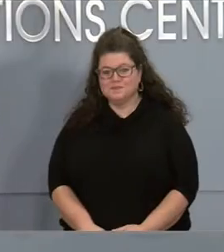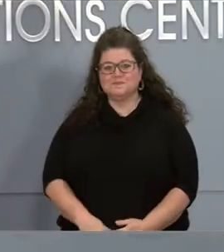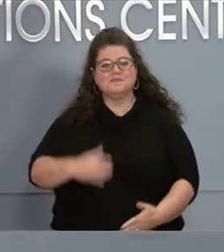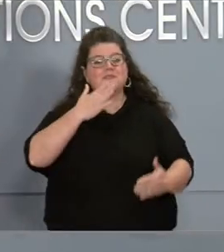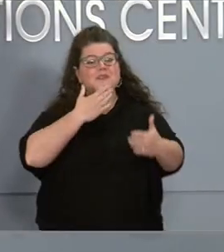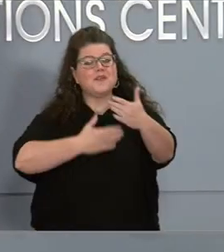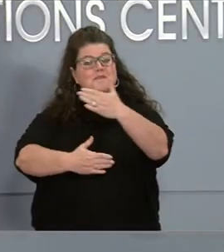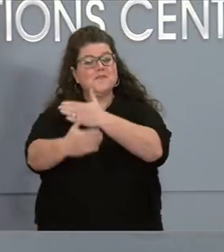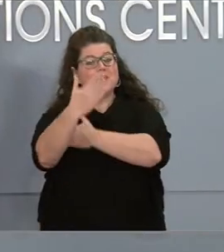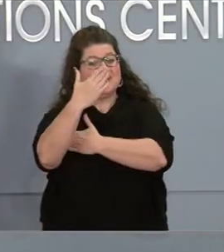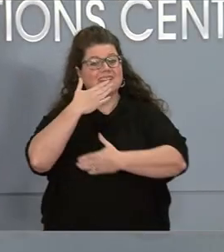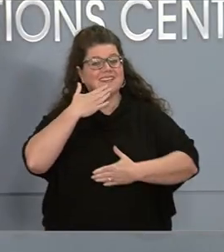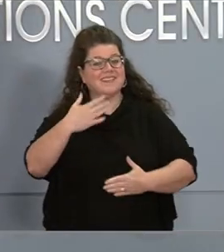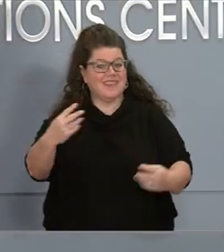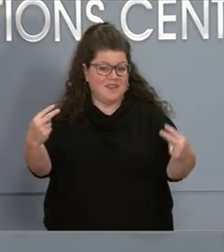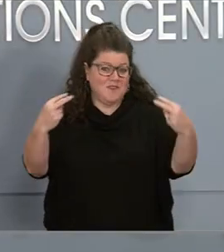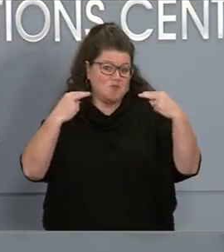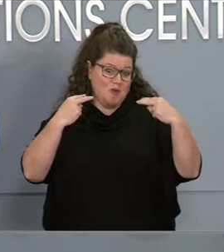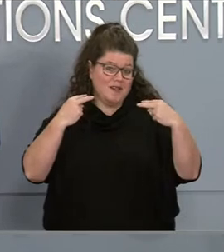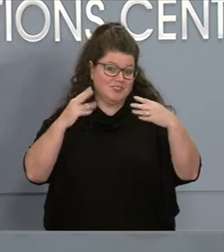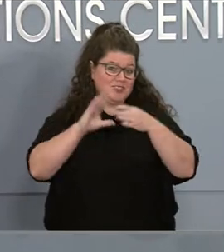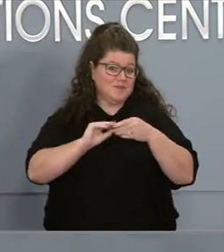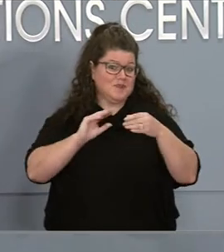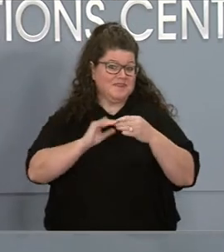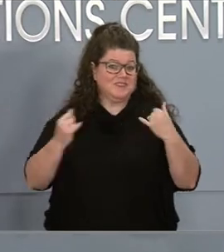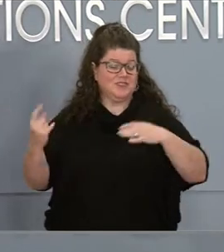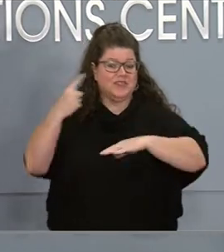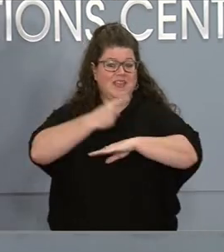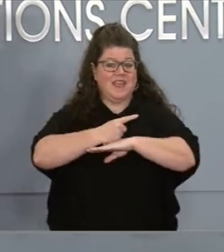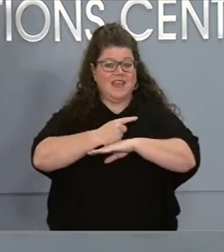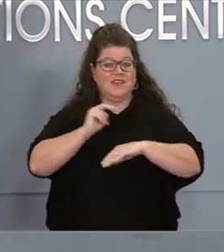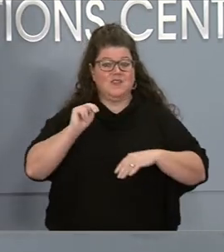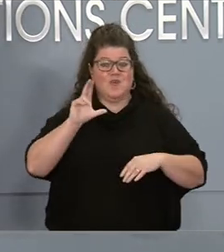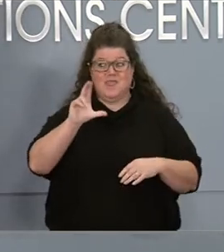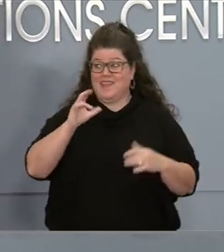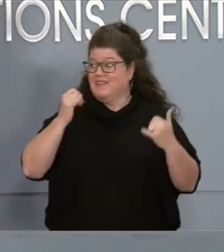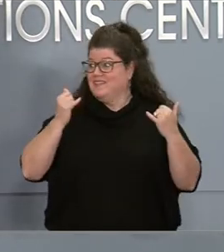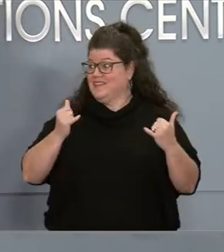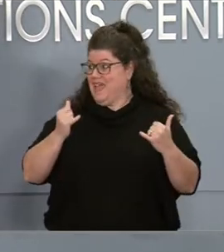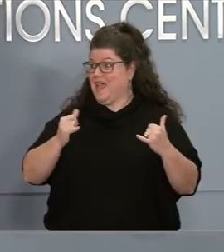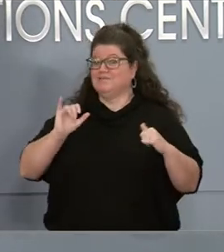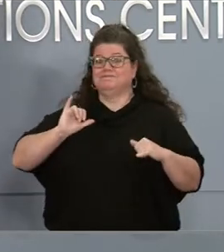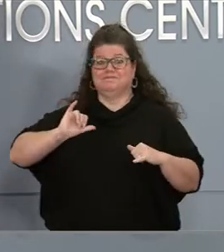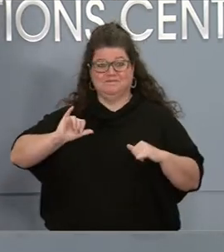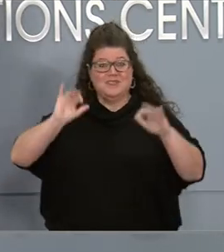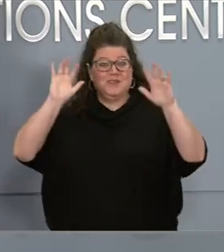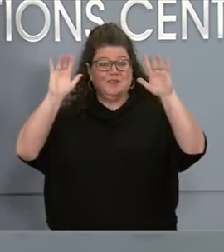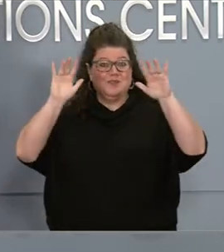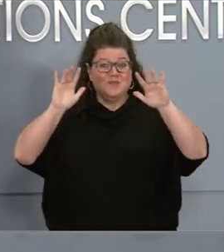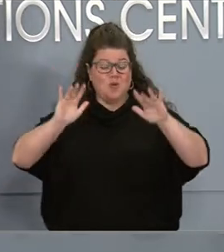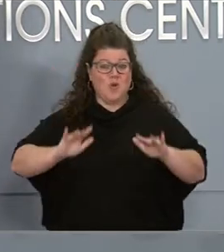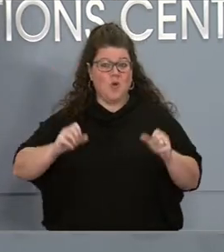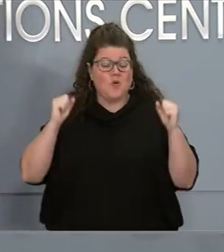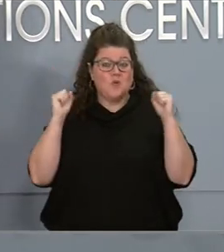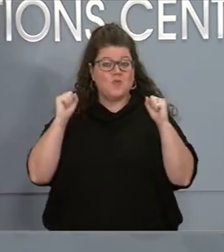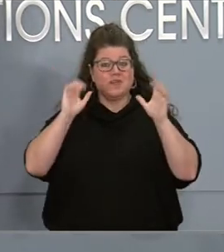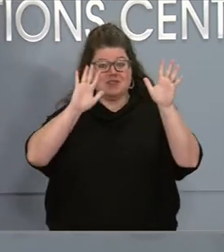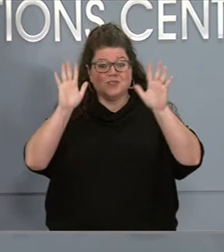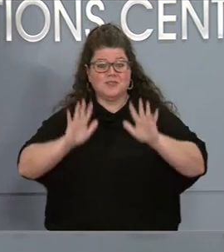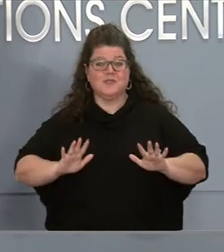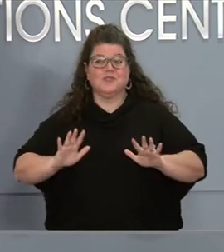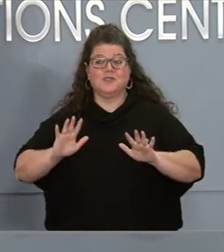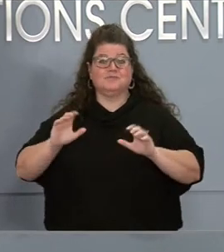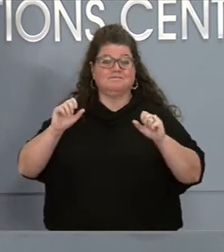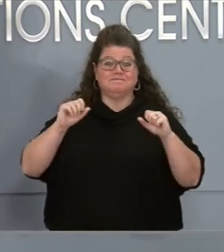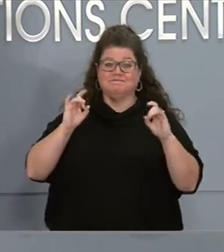Well, good morning, and thank you for joining our briefing today. North Carolina is now feeling the effects of a winter storm that'll continue